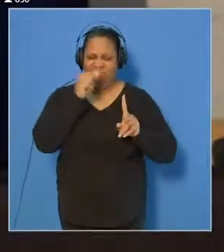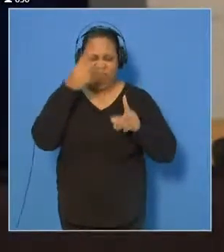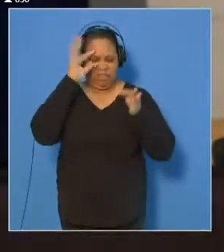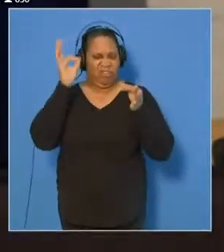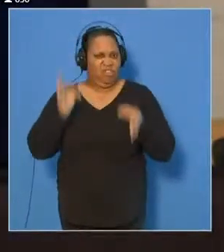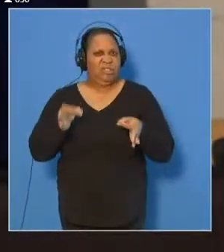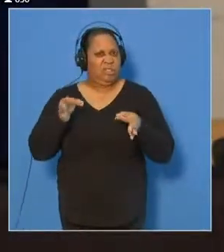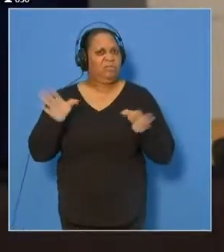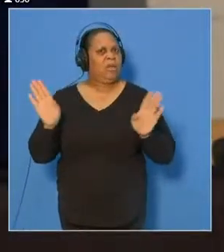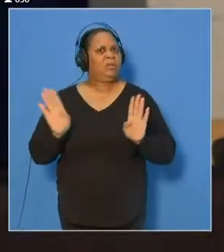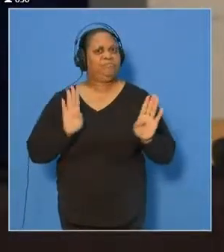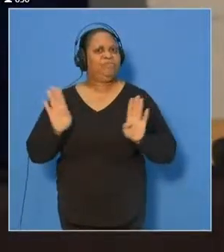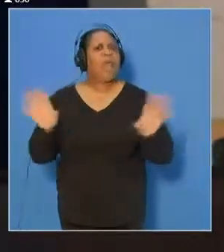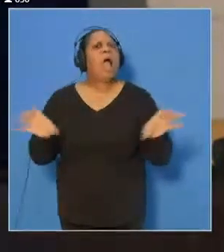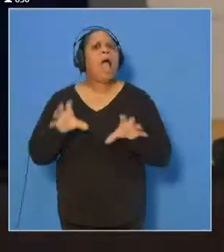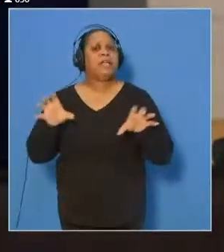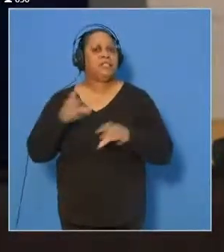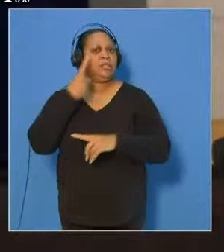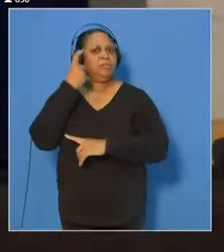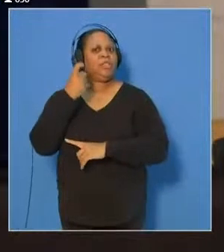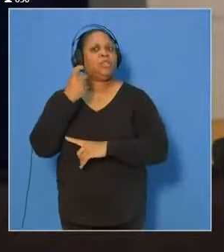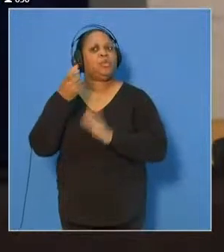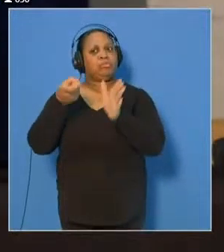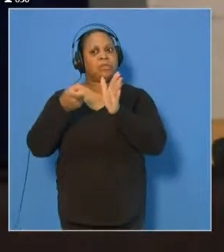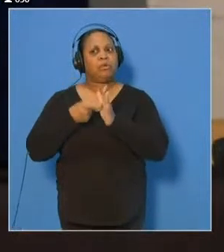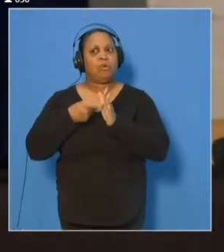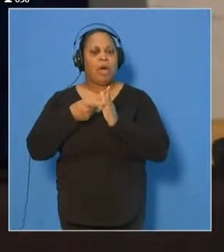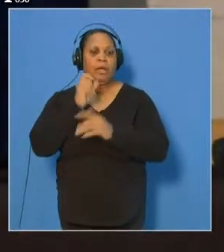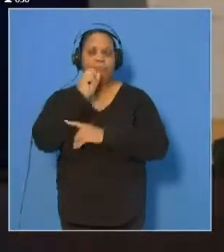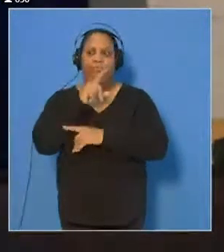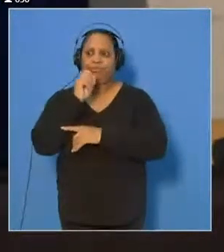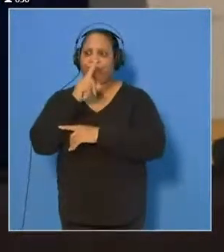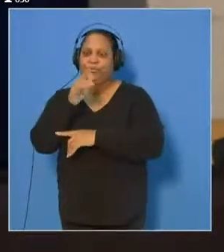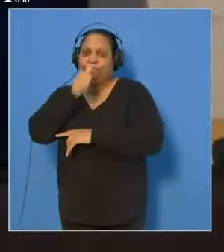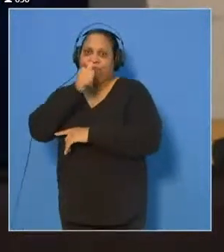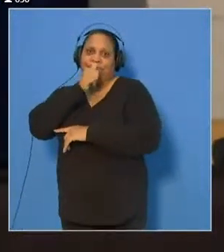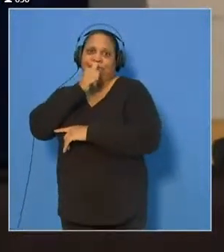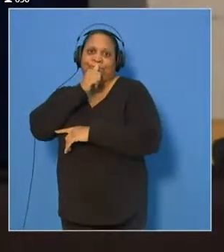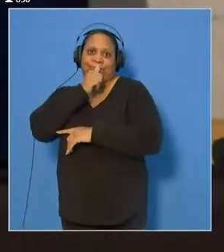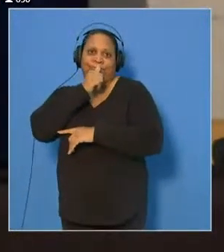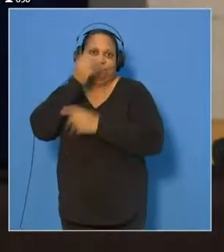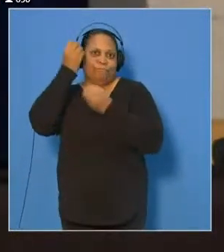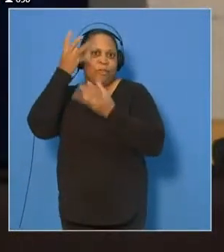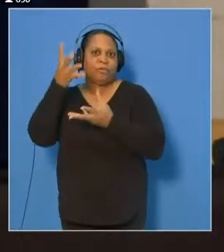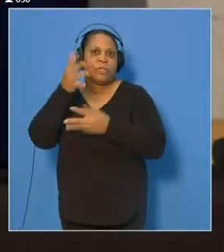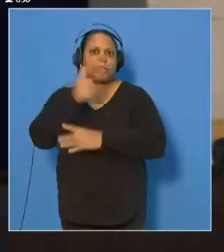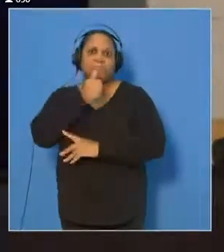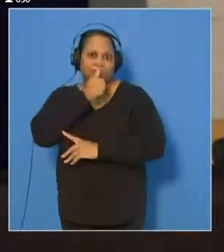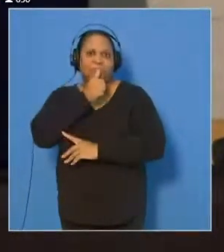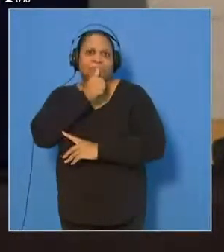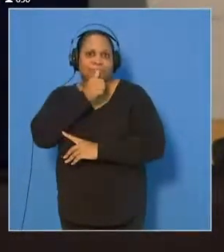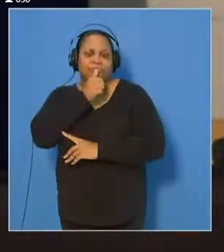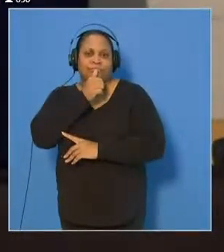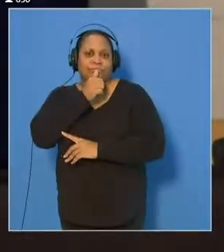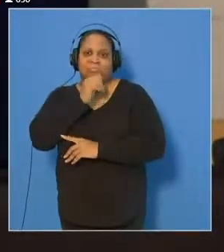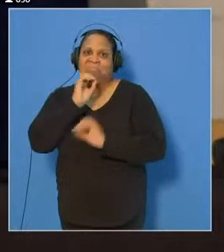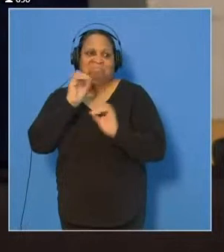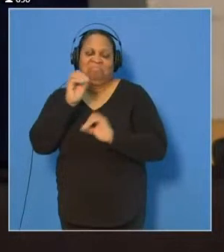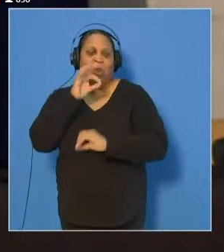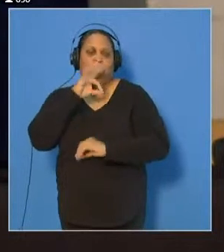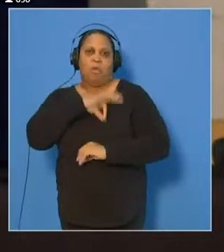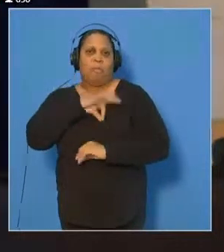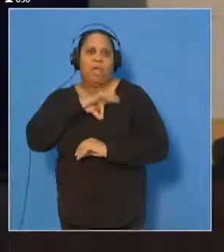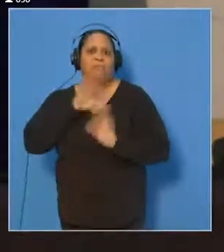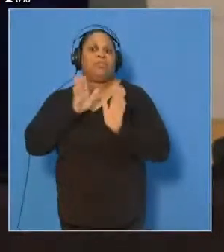justify actions, because to do that requires divulging information that's really of a private nature and is of no benefit